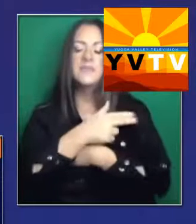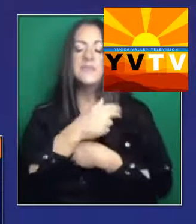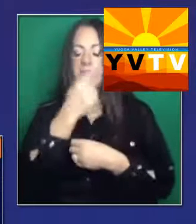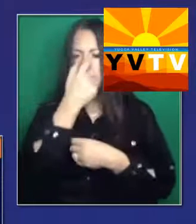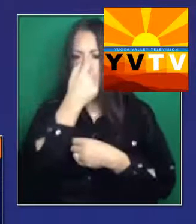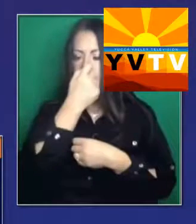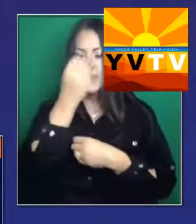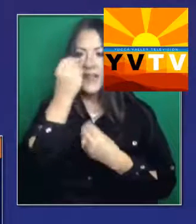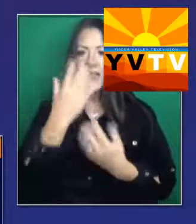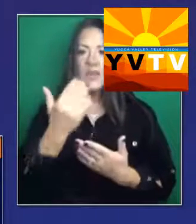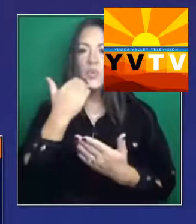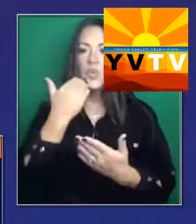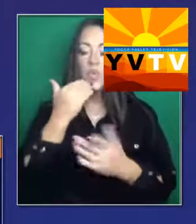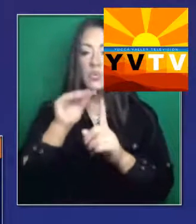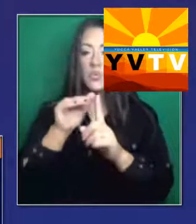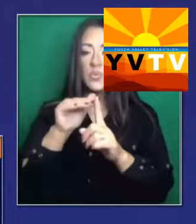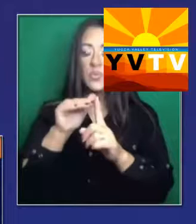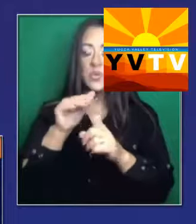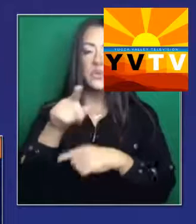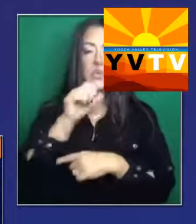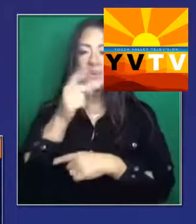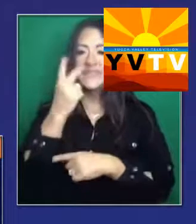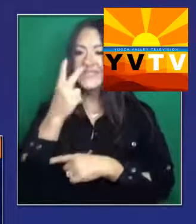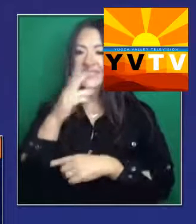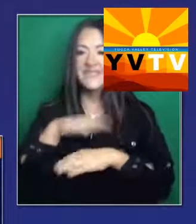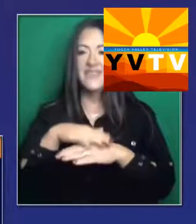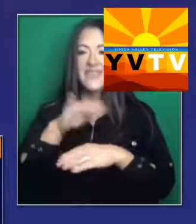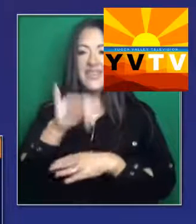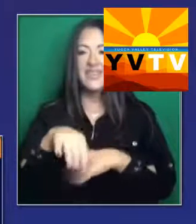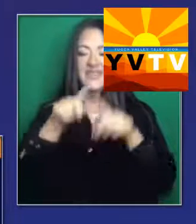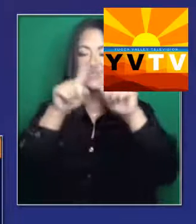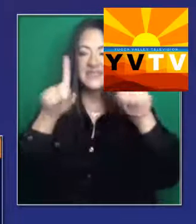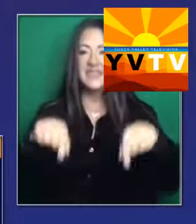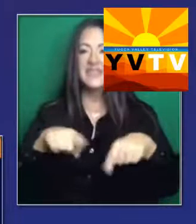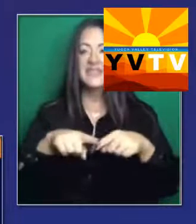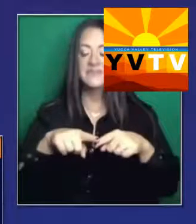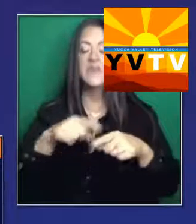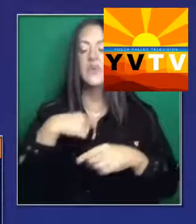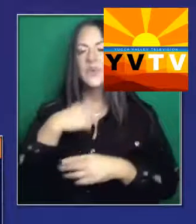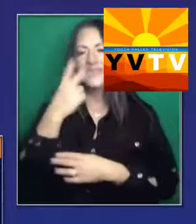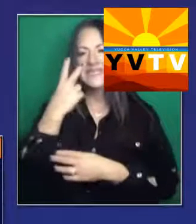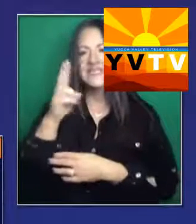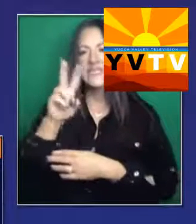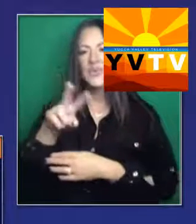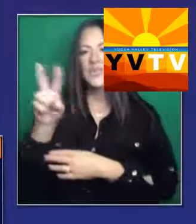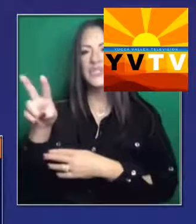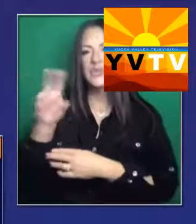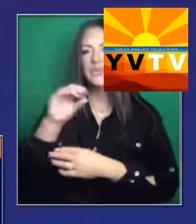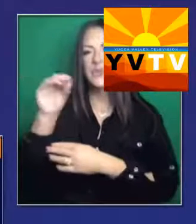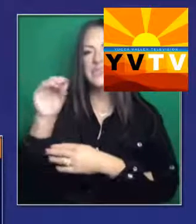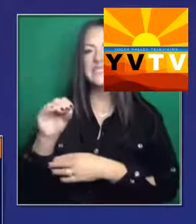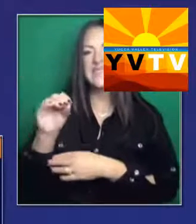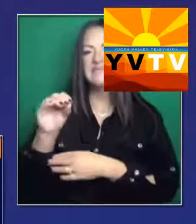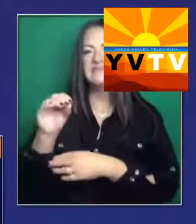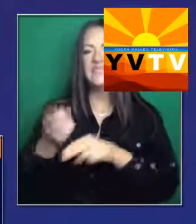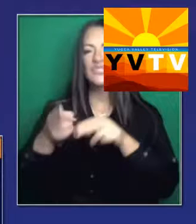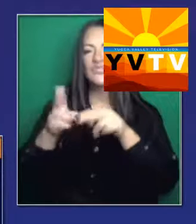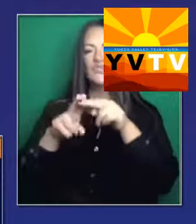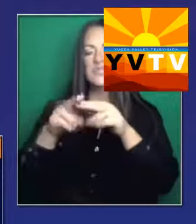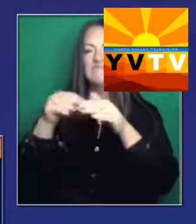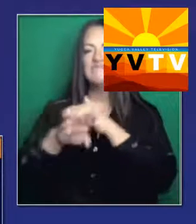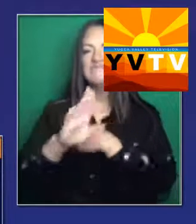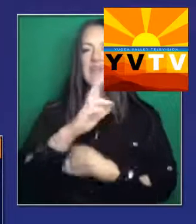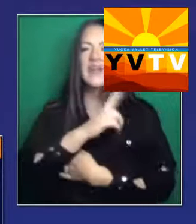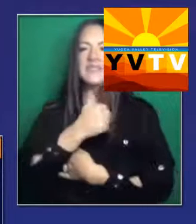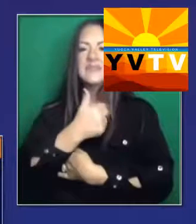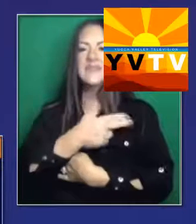subsequent ICU slide, which shows a 22% increase in admissions over the last 14 days, is this